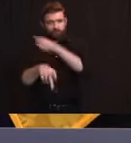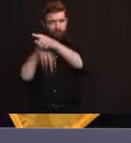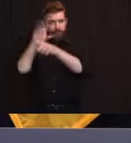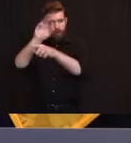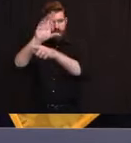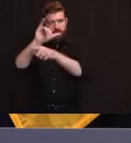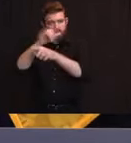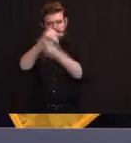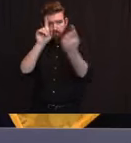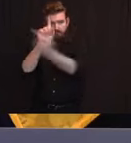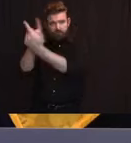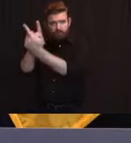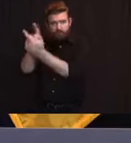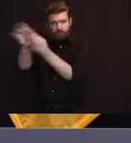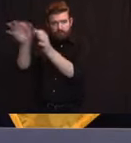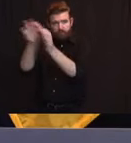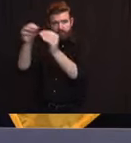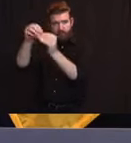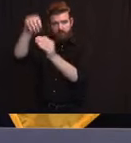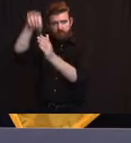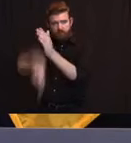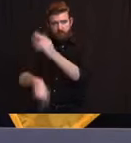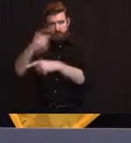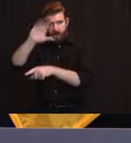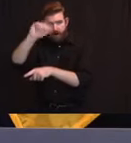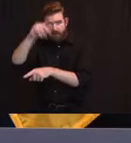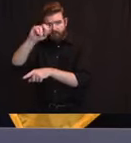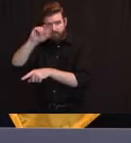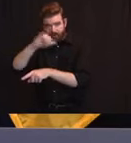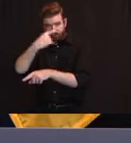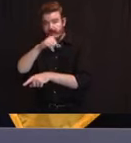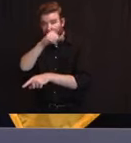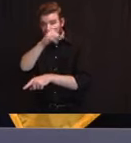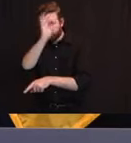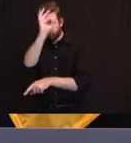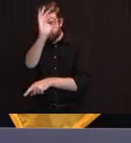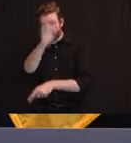comprehensive answer. My pleasure. Thanks for coming to Trenton.